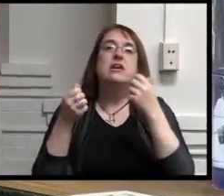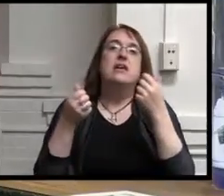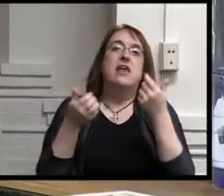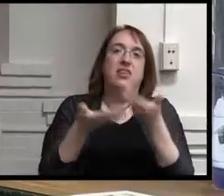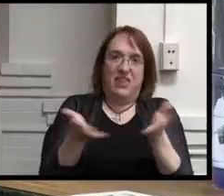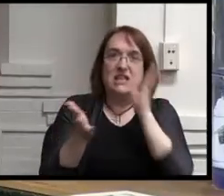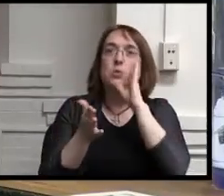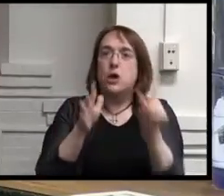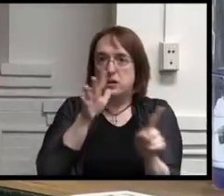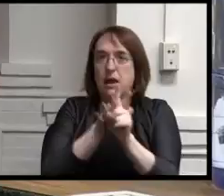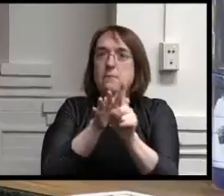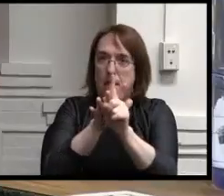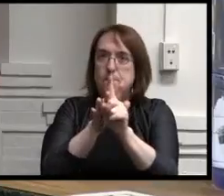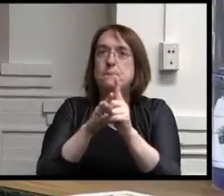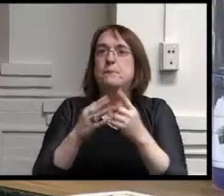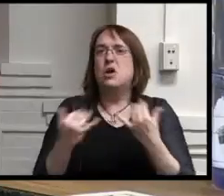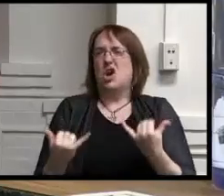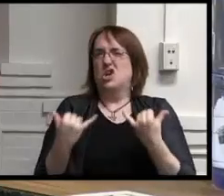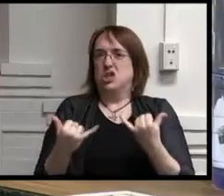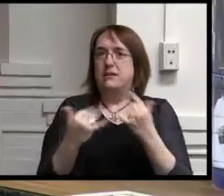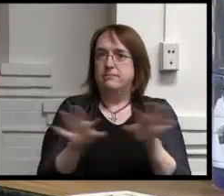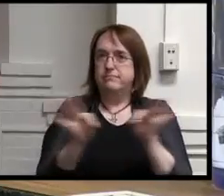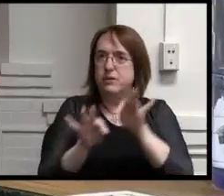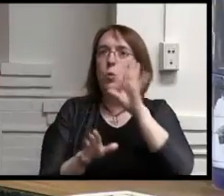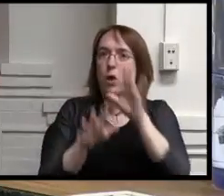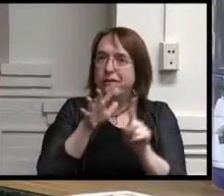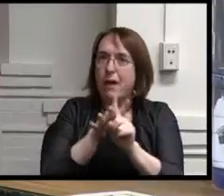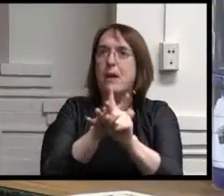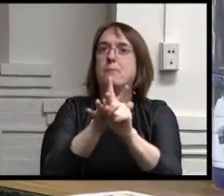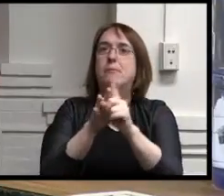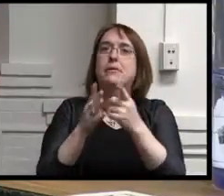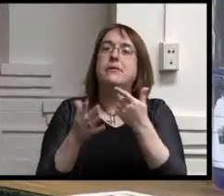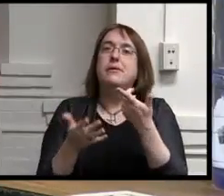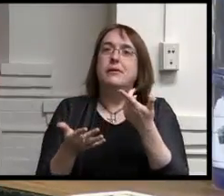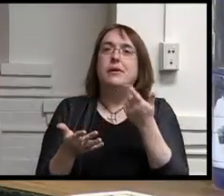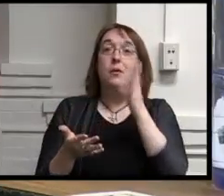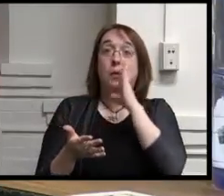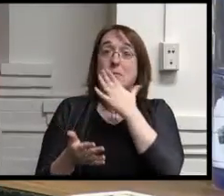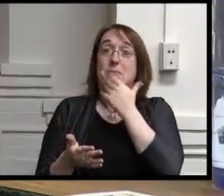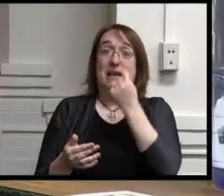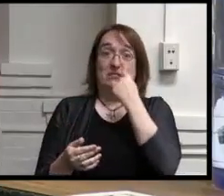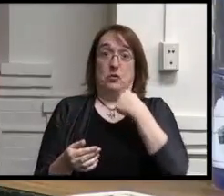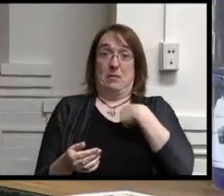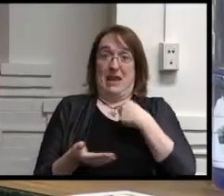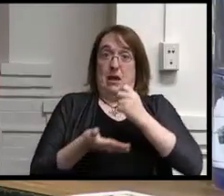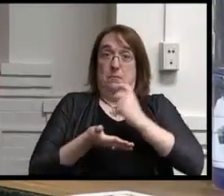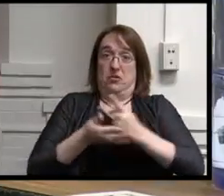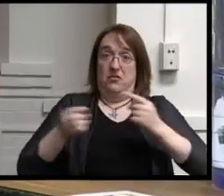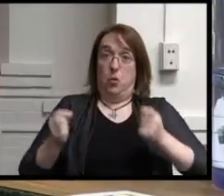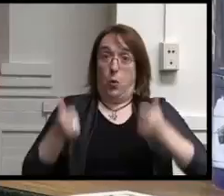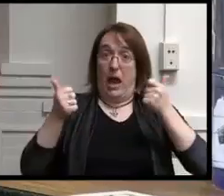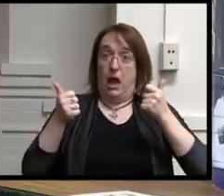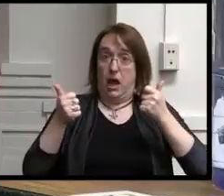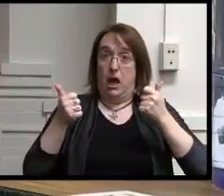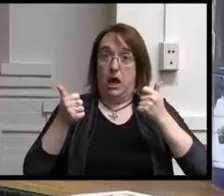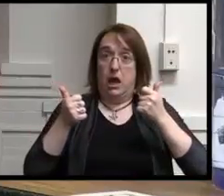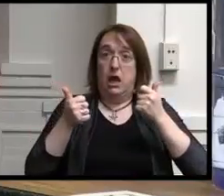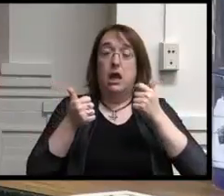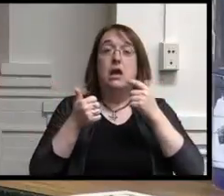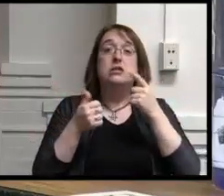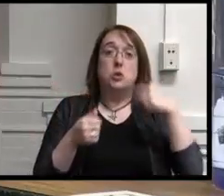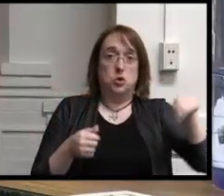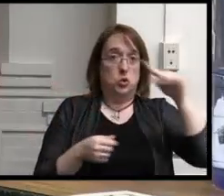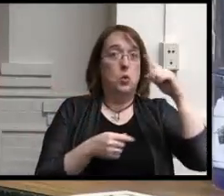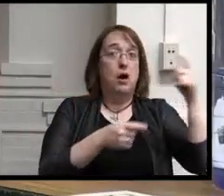when there would be something urgent and that it would be in the best interest of the job and the town for me to be able to approve something in excess of 10, you granted me